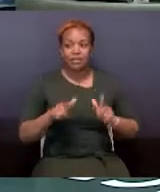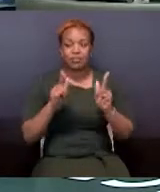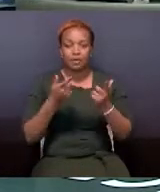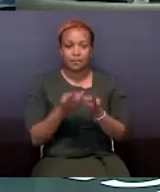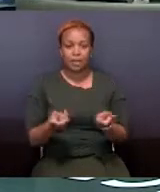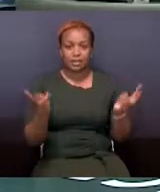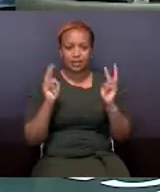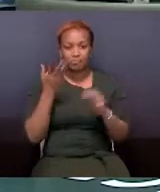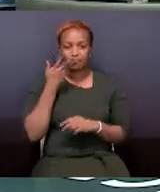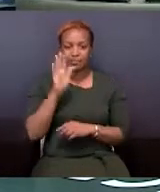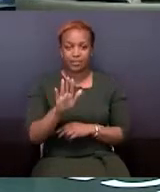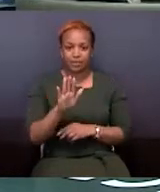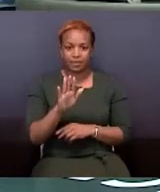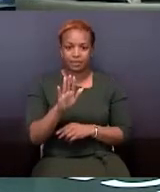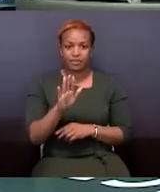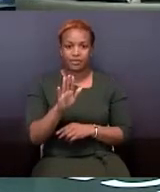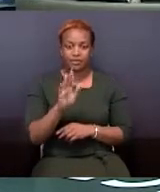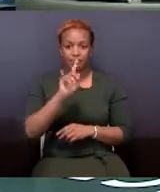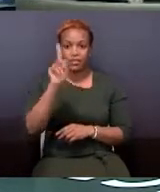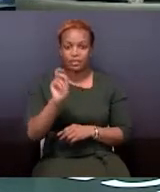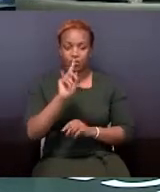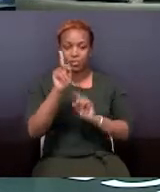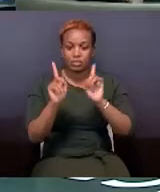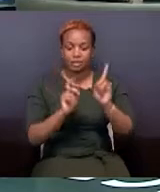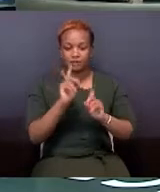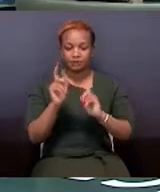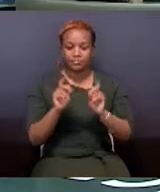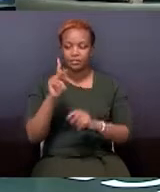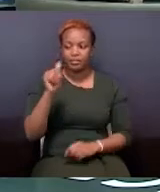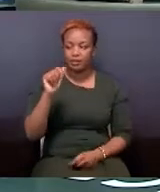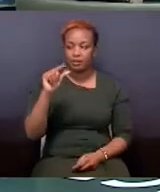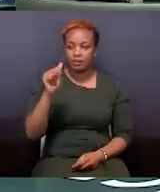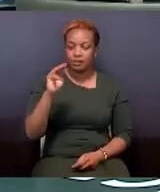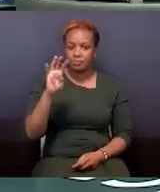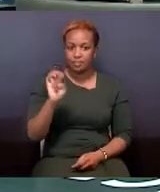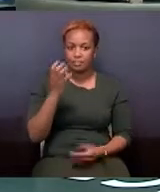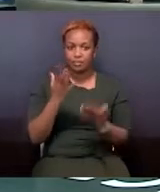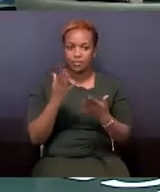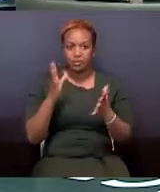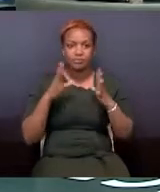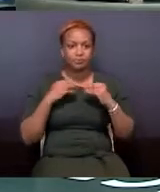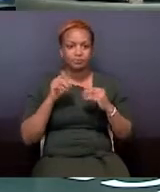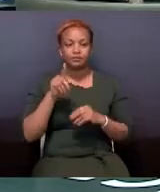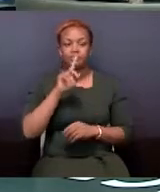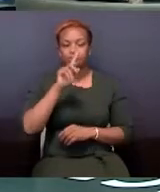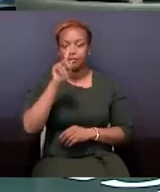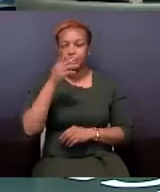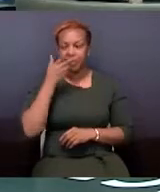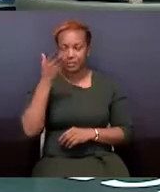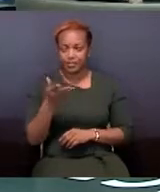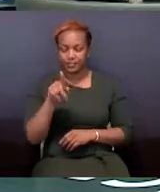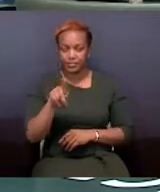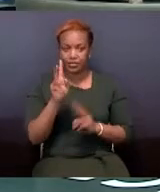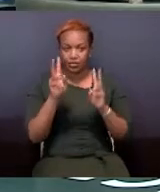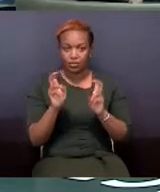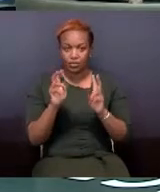respond. And I think we'll start with the first question. President Kagame, maybe you can take this one, because again, at the General Assembly, on this